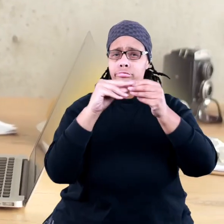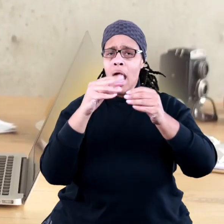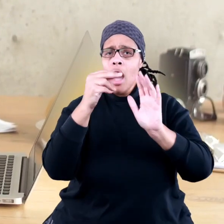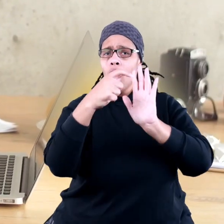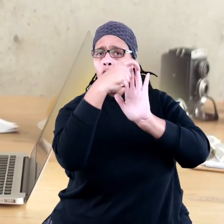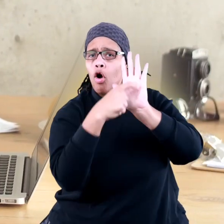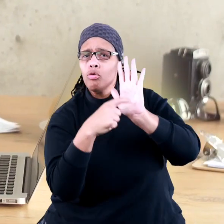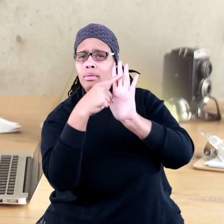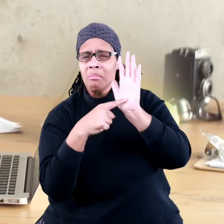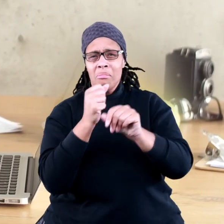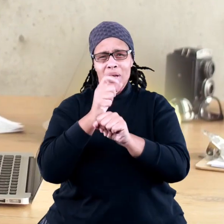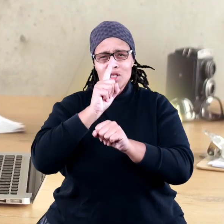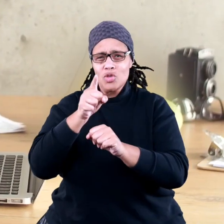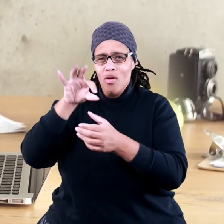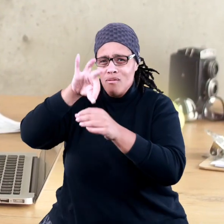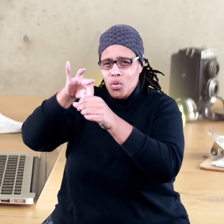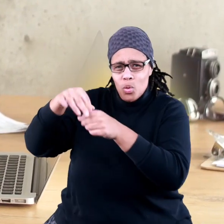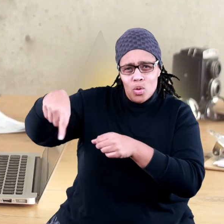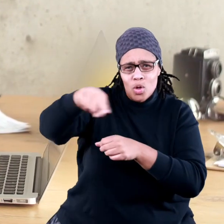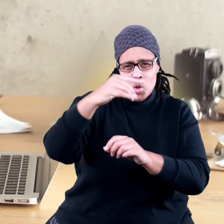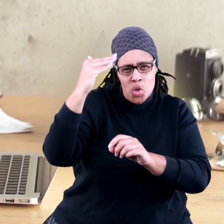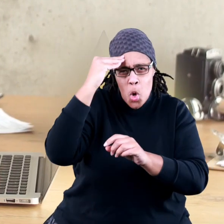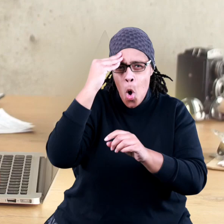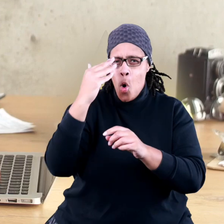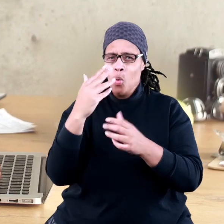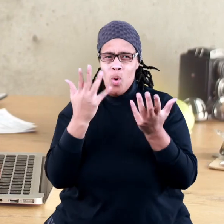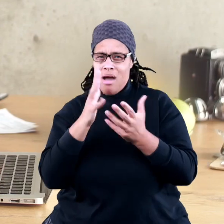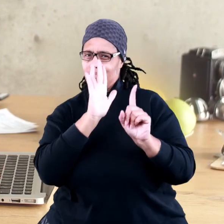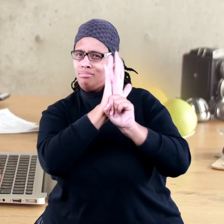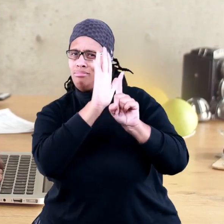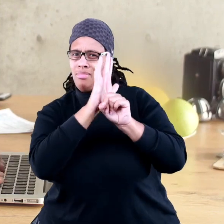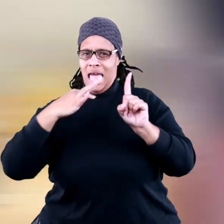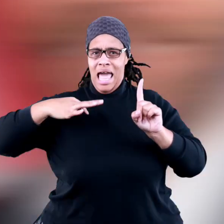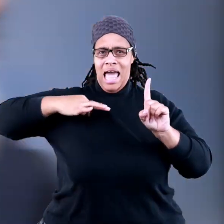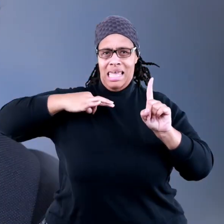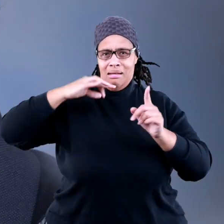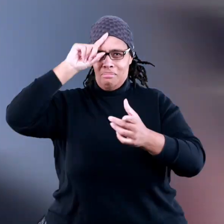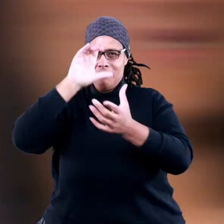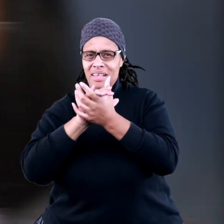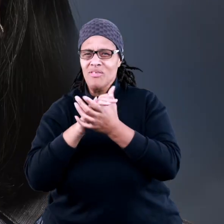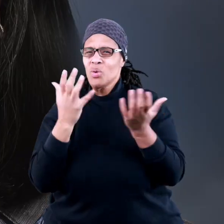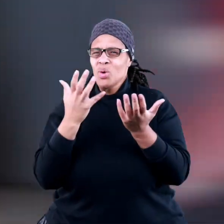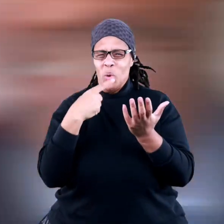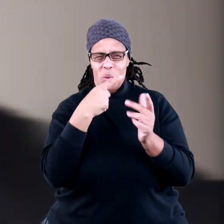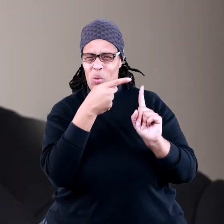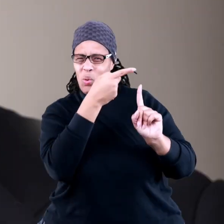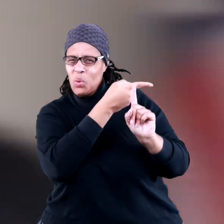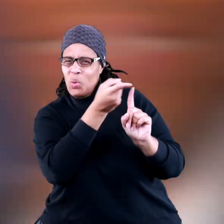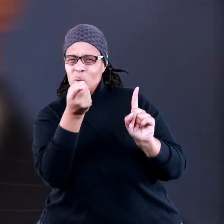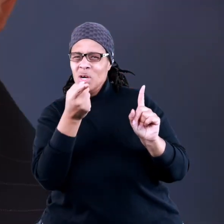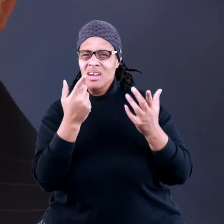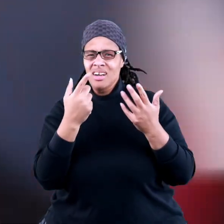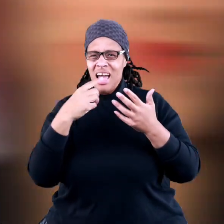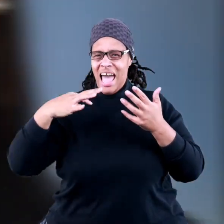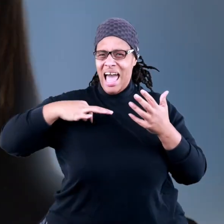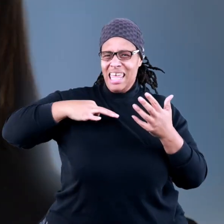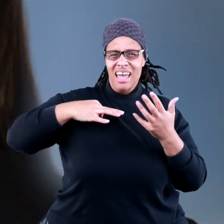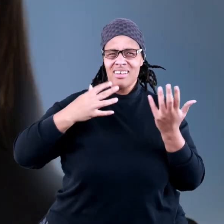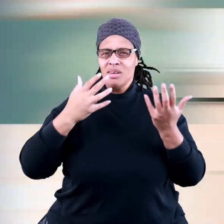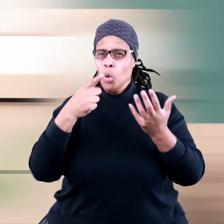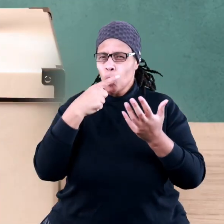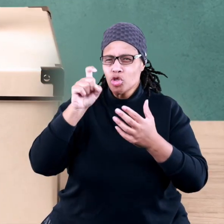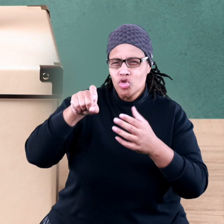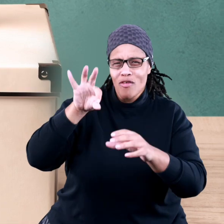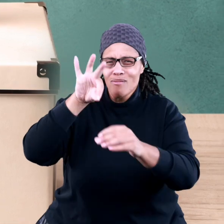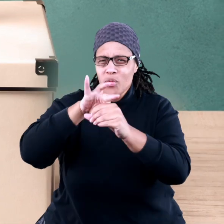write articles to make sure that their voters know what members of their party believe, who those members are, and which candidates